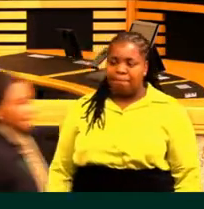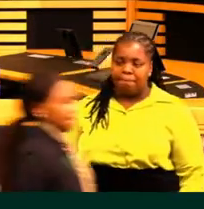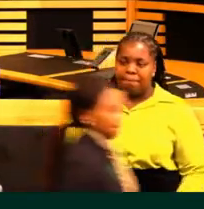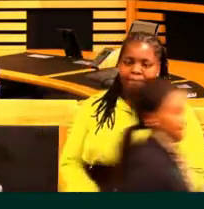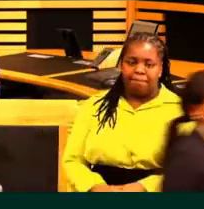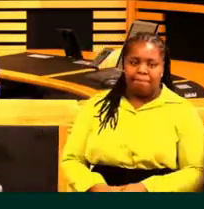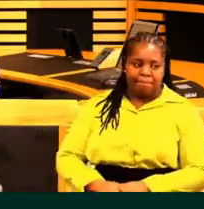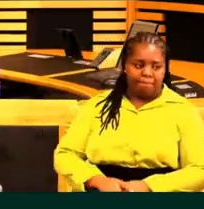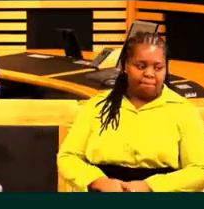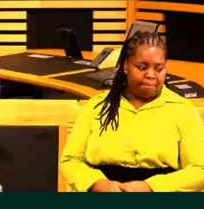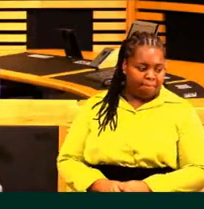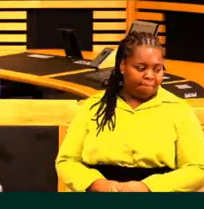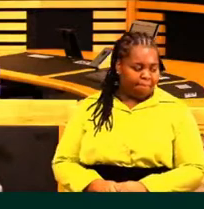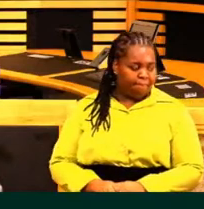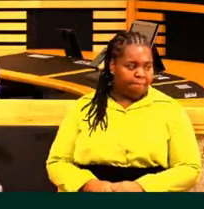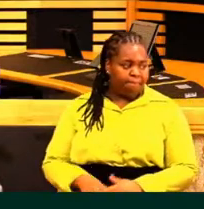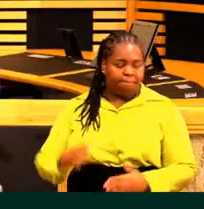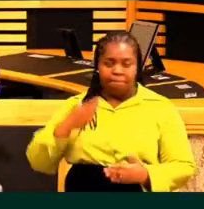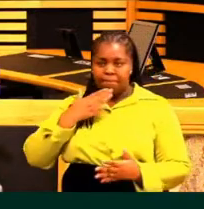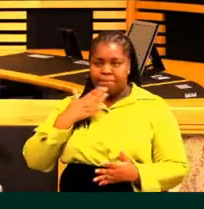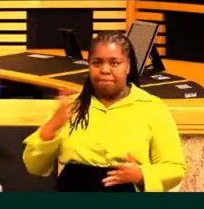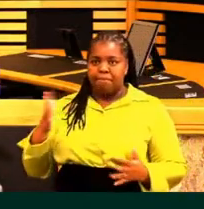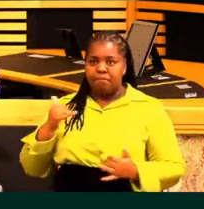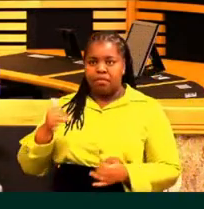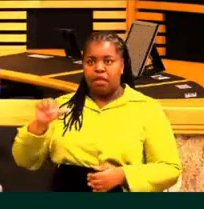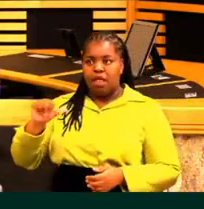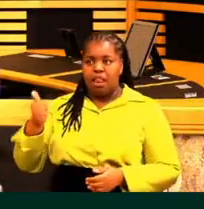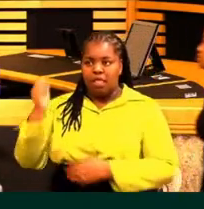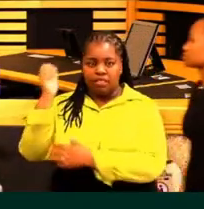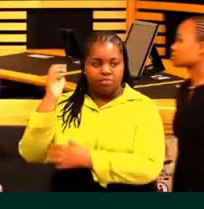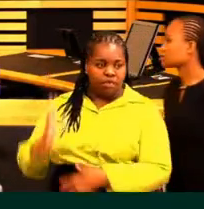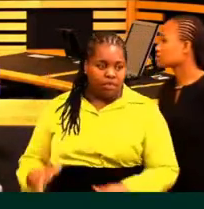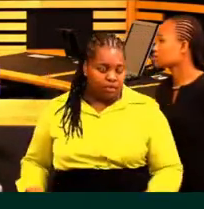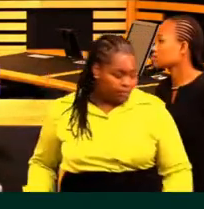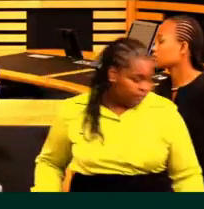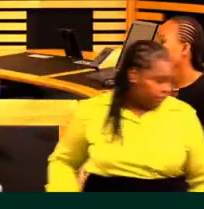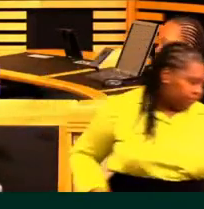thank you very much member the next speaker